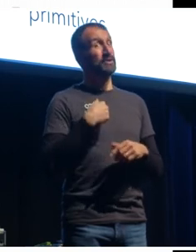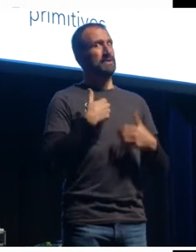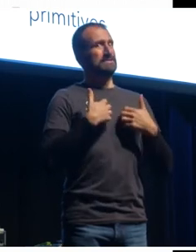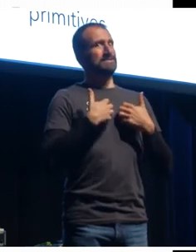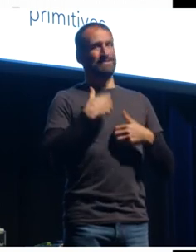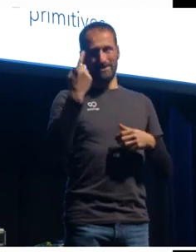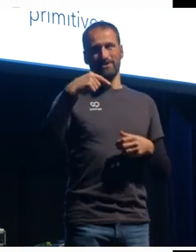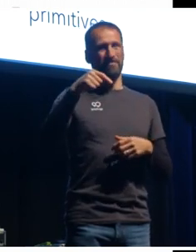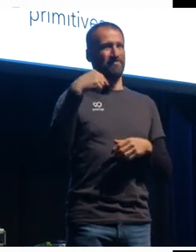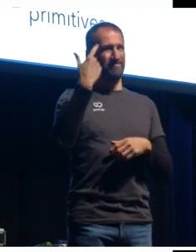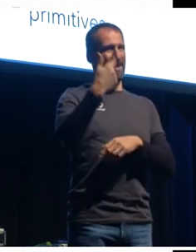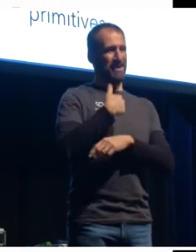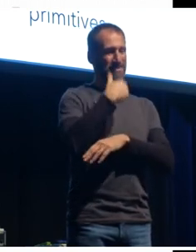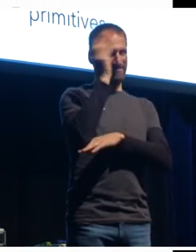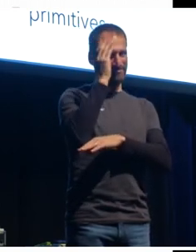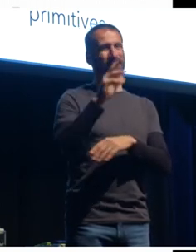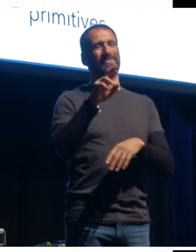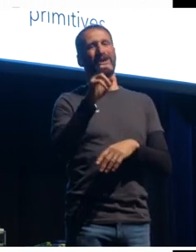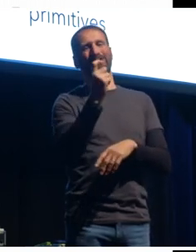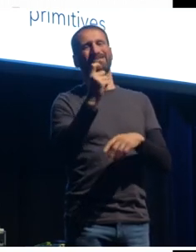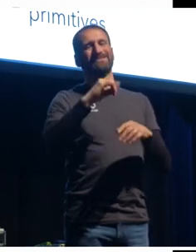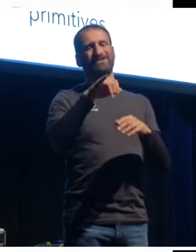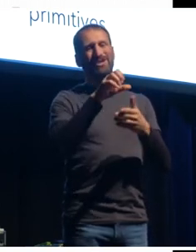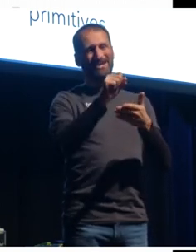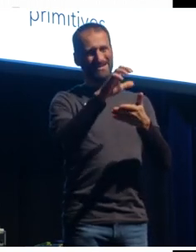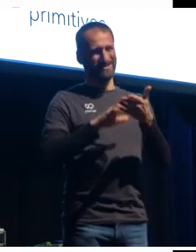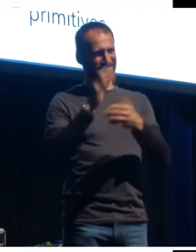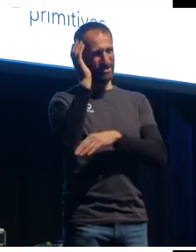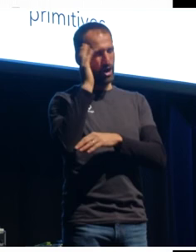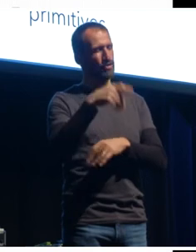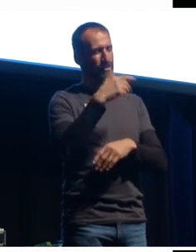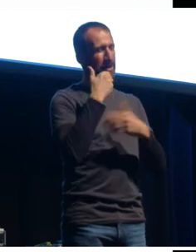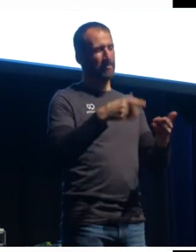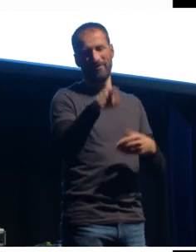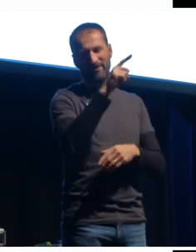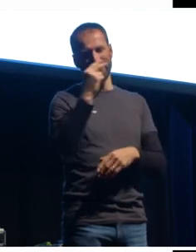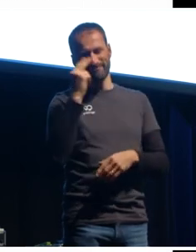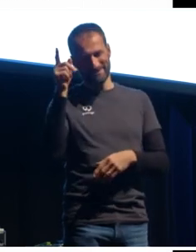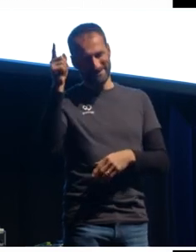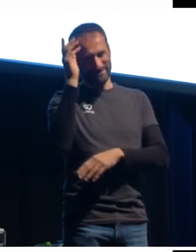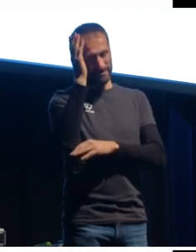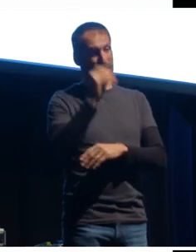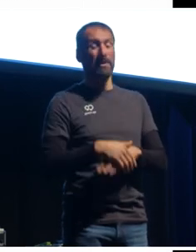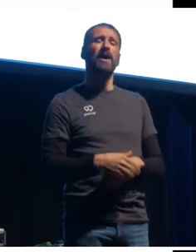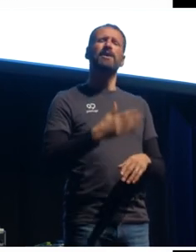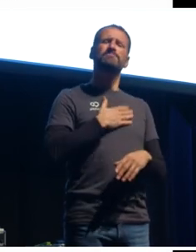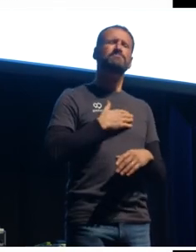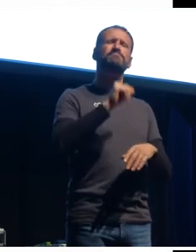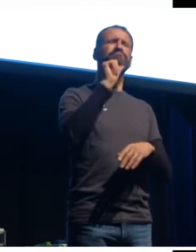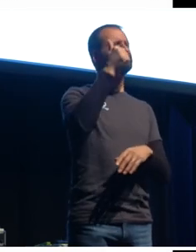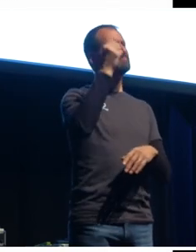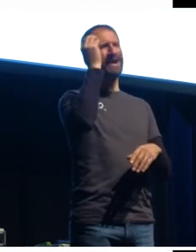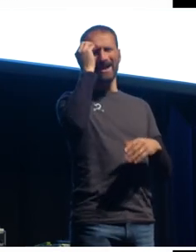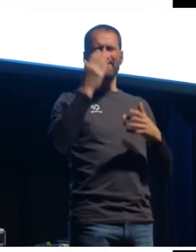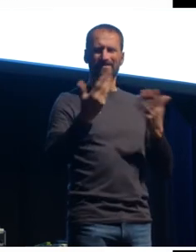about RxJS right after mine with Yuri. So I recommend watching that talk too. But the main lesson that we learned is that you can always